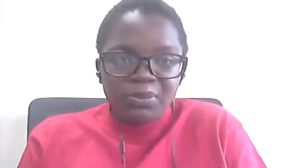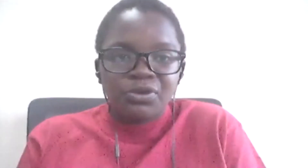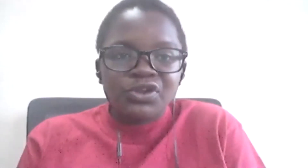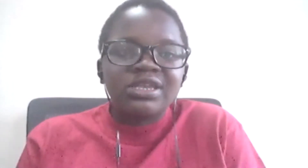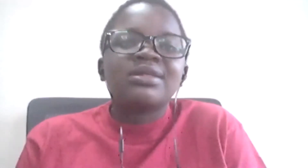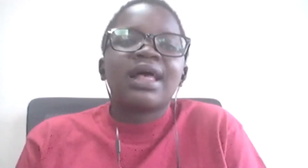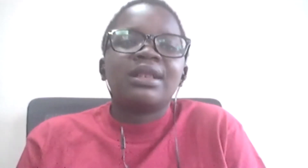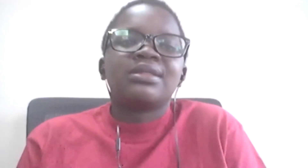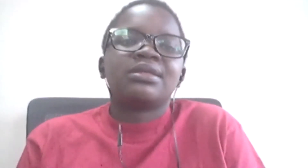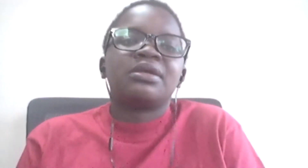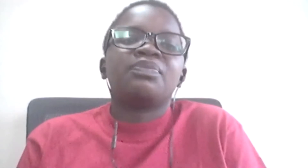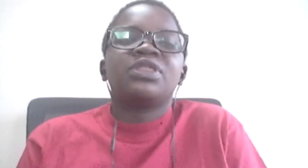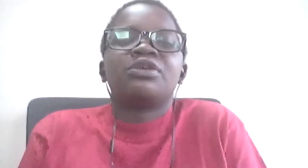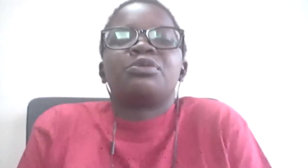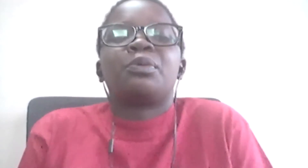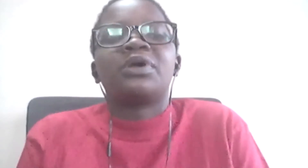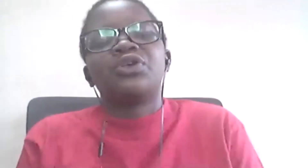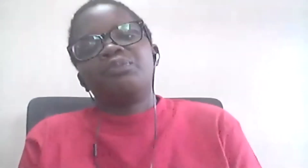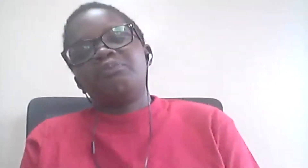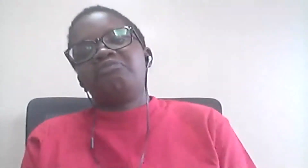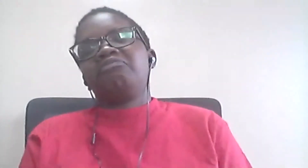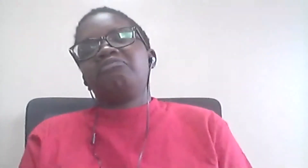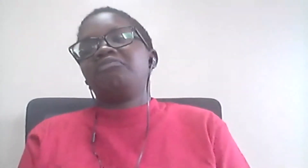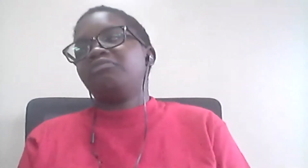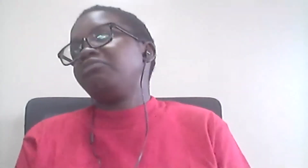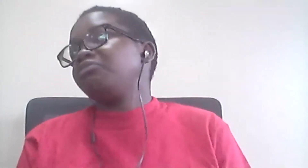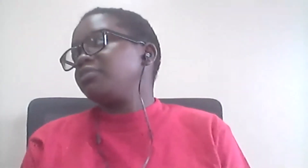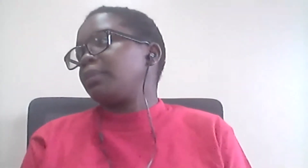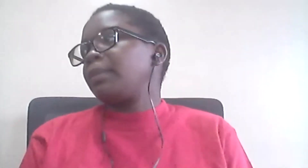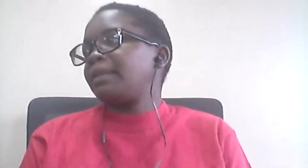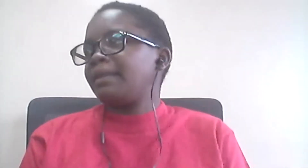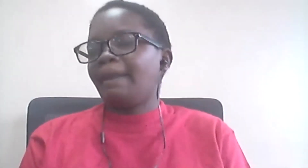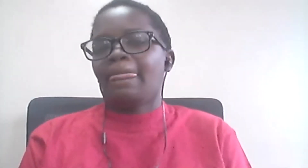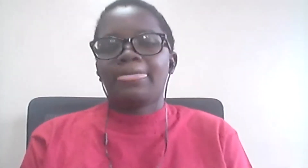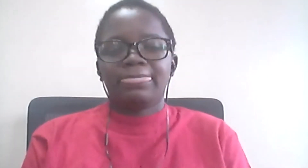many opportunities, I'll seize them. Thank you so much.